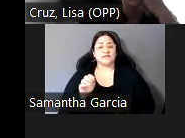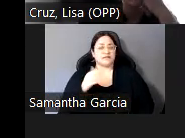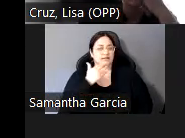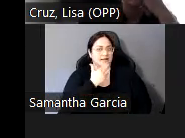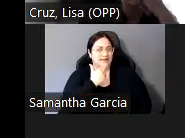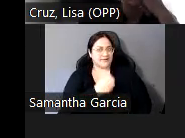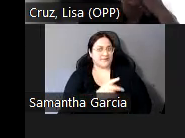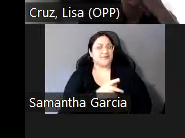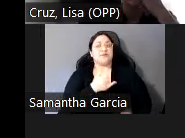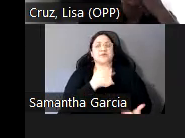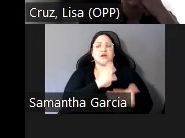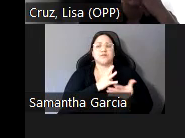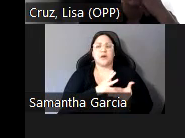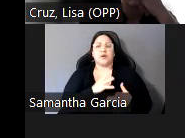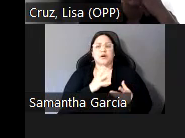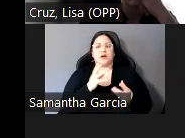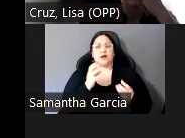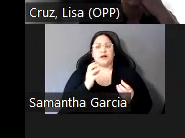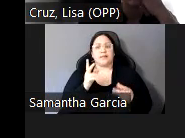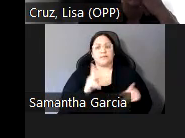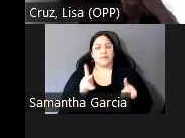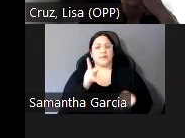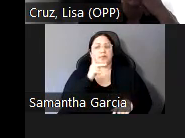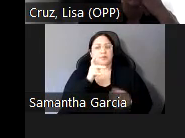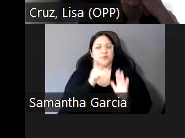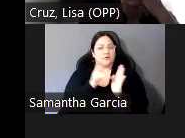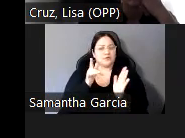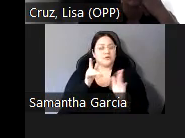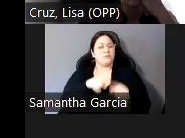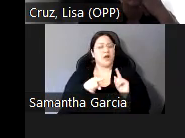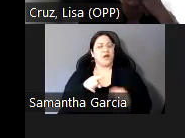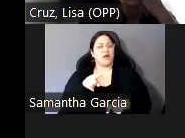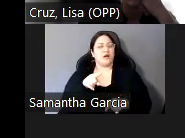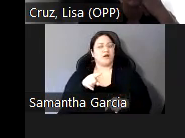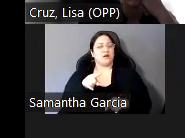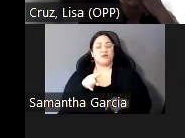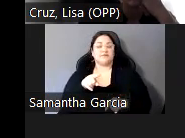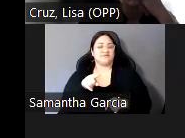victims of fraud. Do you have any information or data on who the fraudsters are?